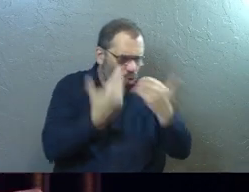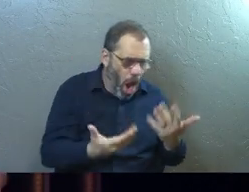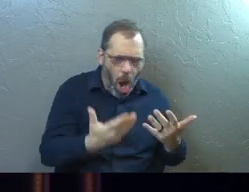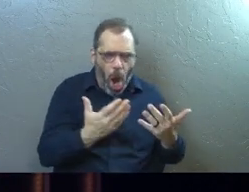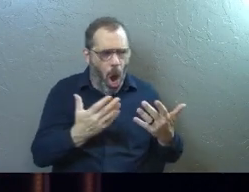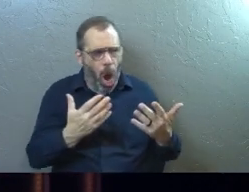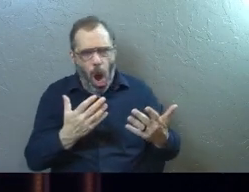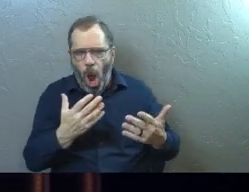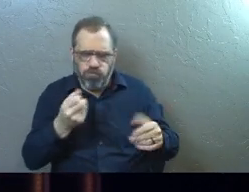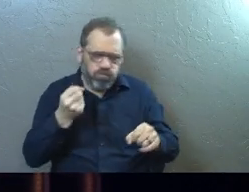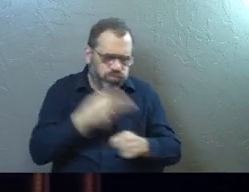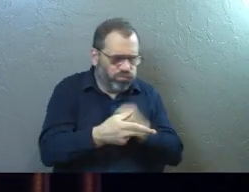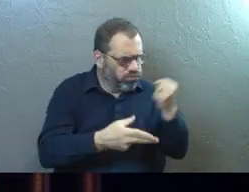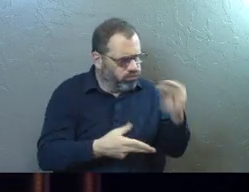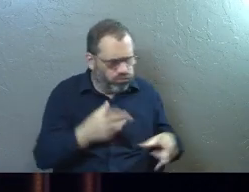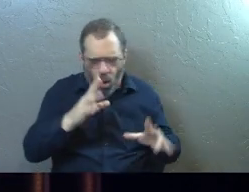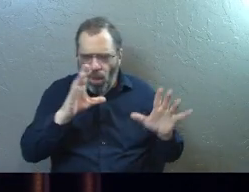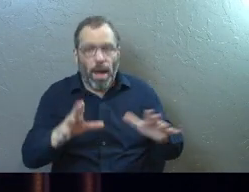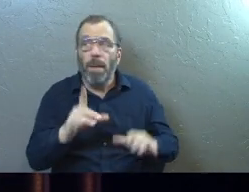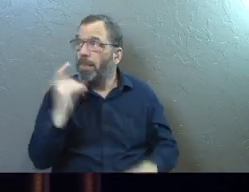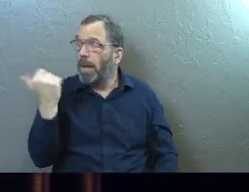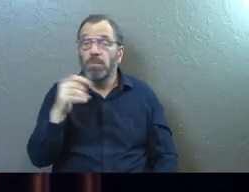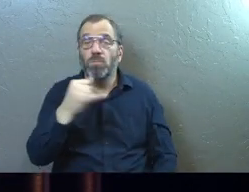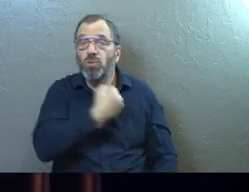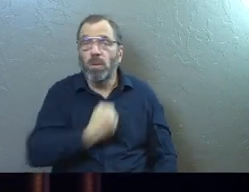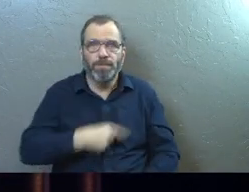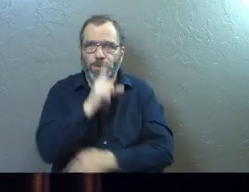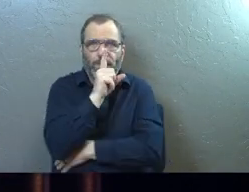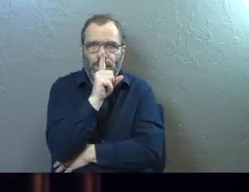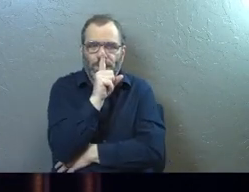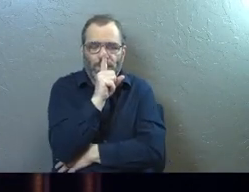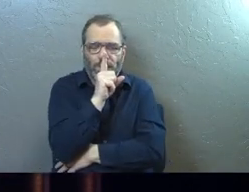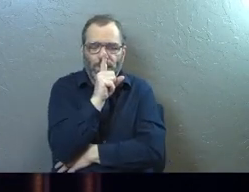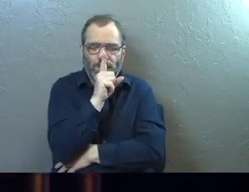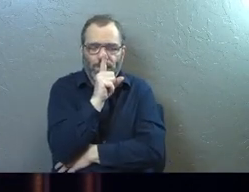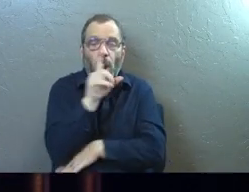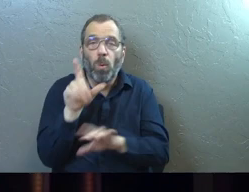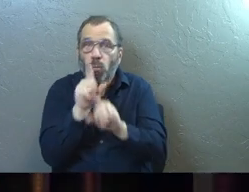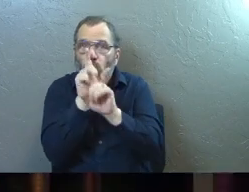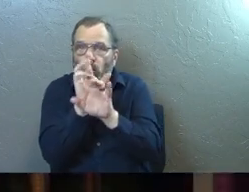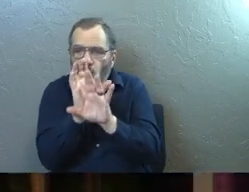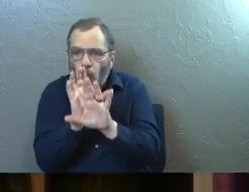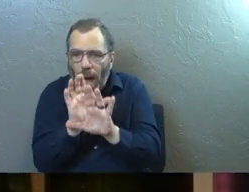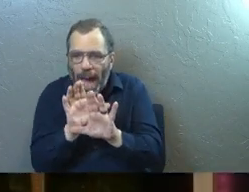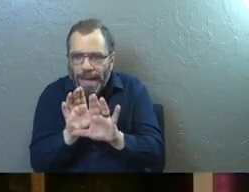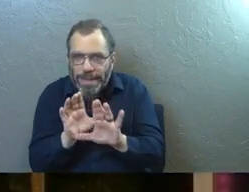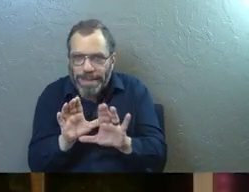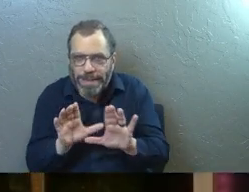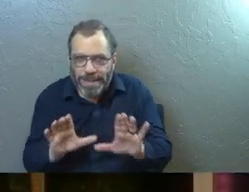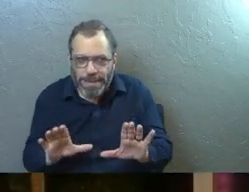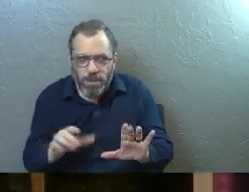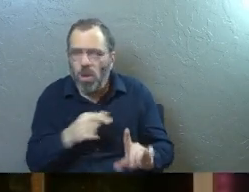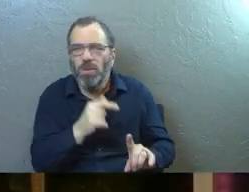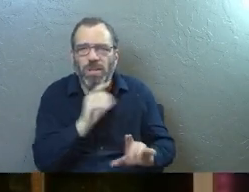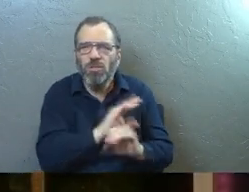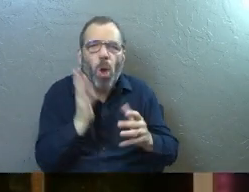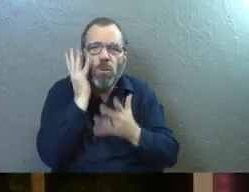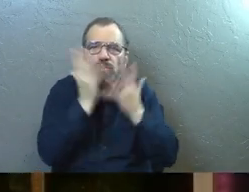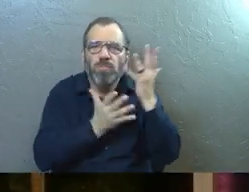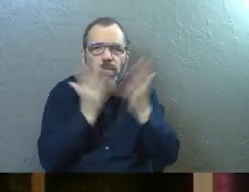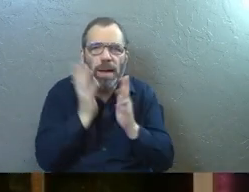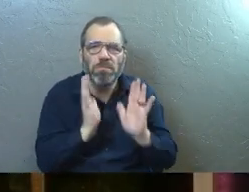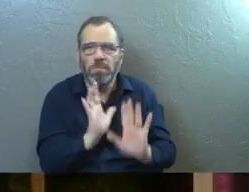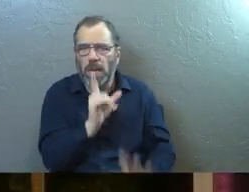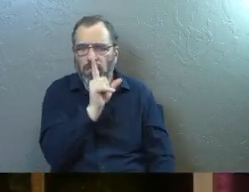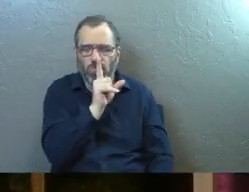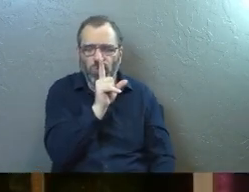could have got a lot of stuff from that, but he decides, no, I'm not going to do that, and we'll do this super quietly so that way she doesn't have a lot of this stuff and